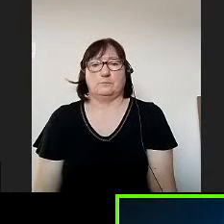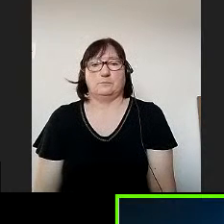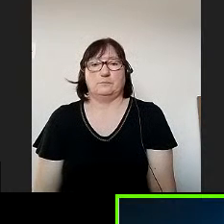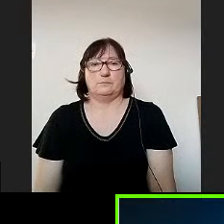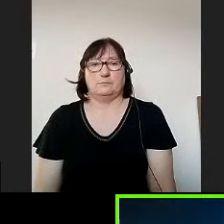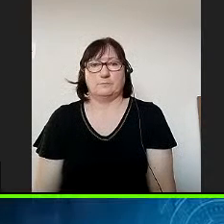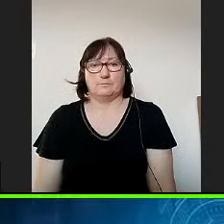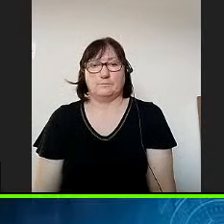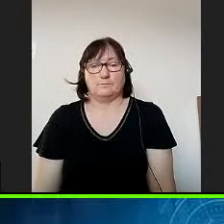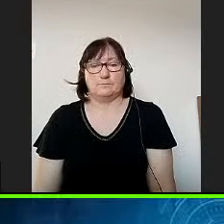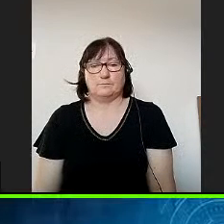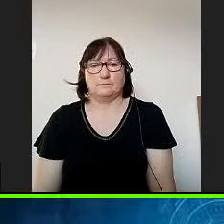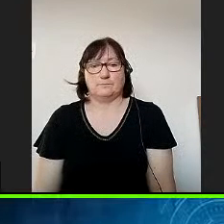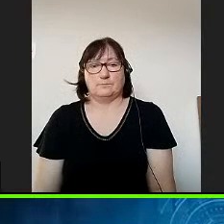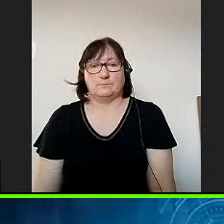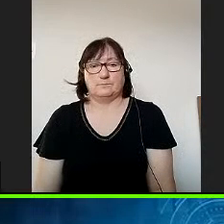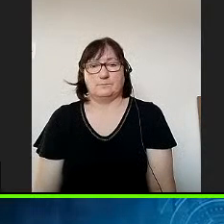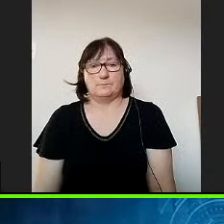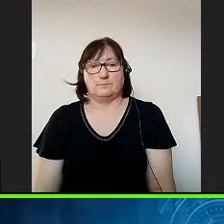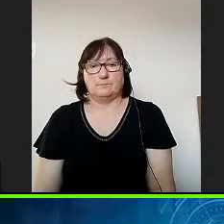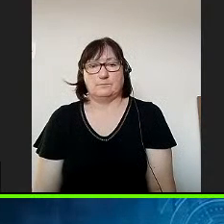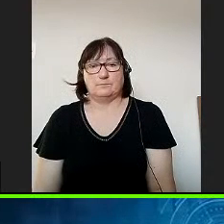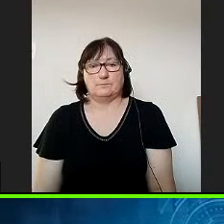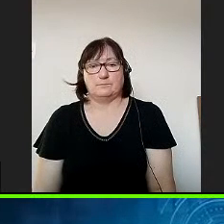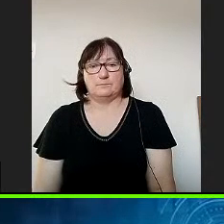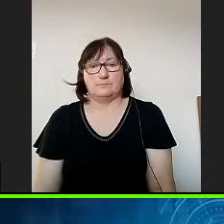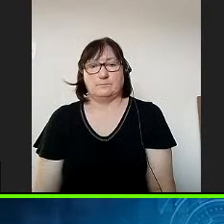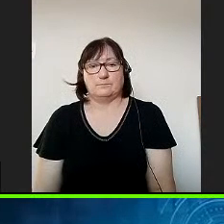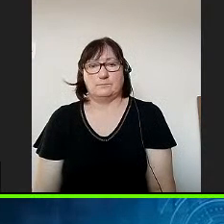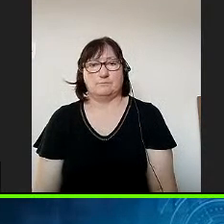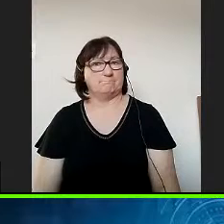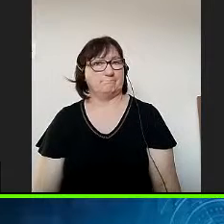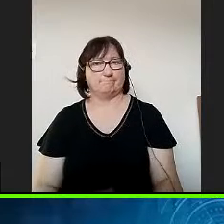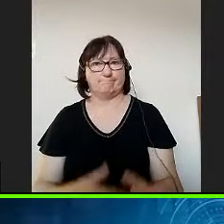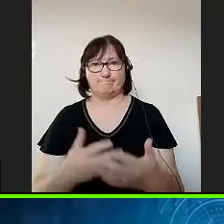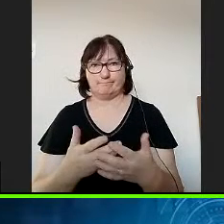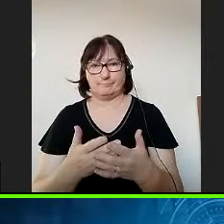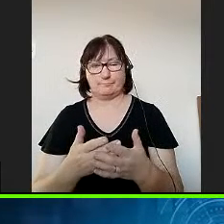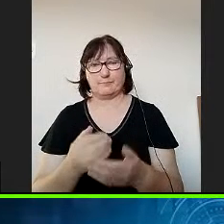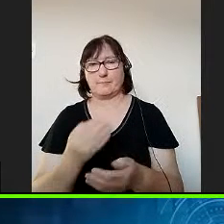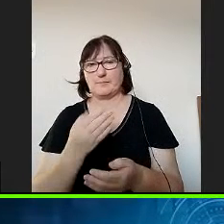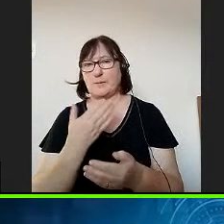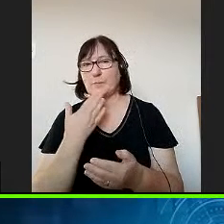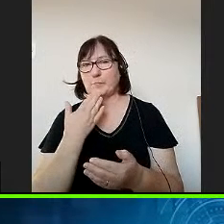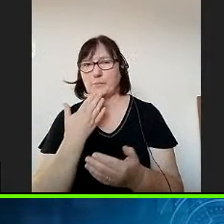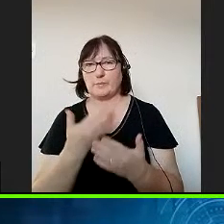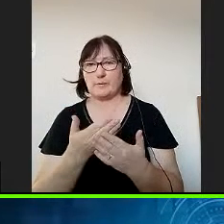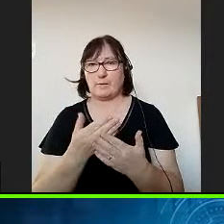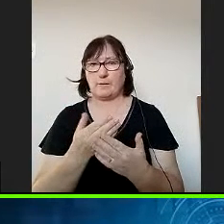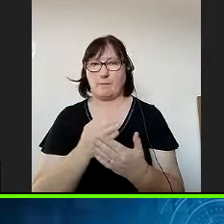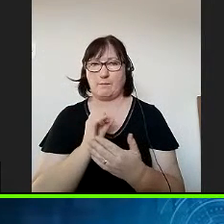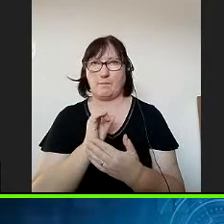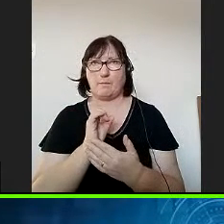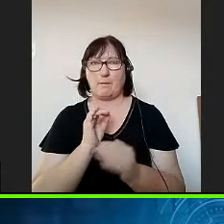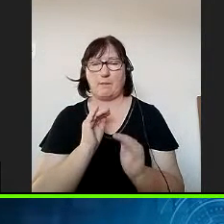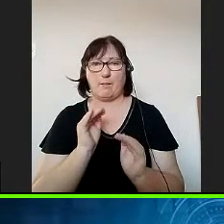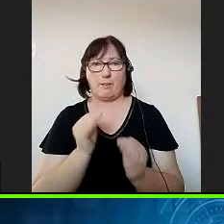Okay, I think Selewani is having a challenge with that. Maybe Letitia can assist us with that response.